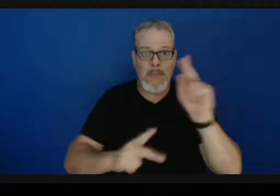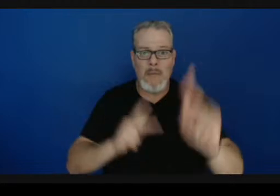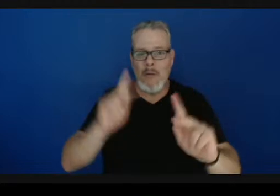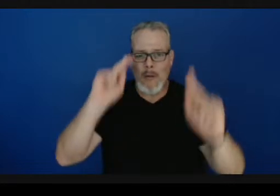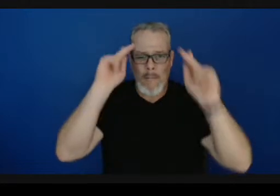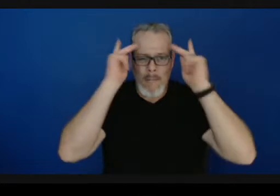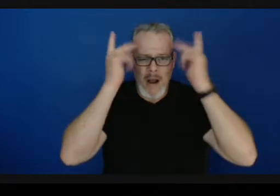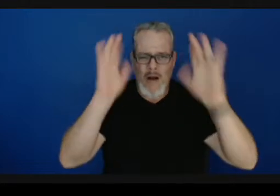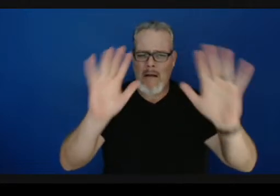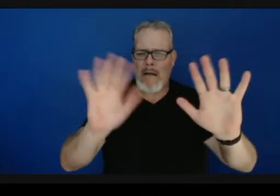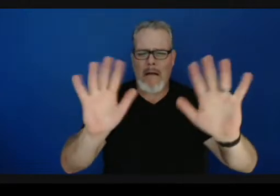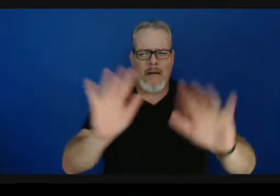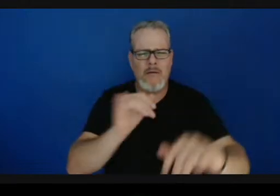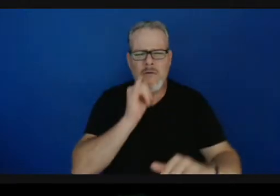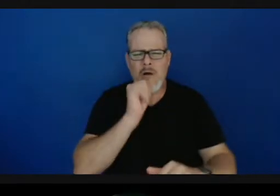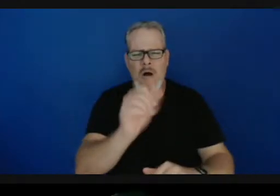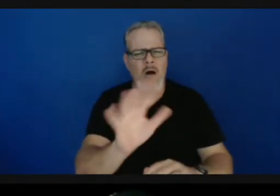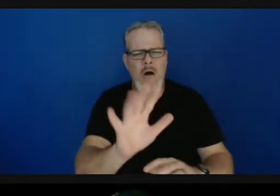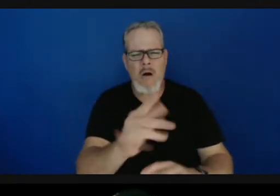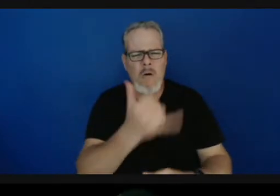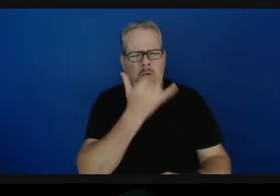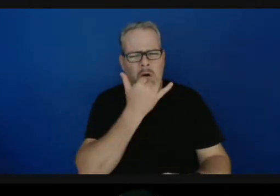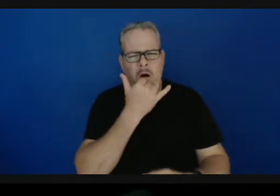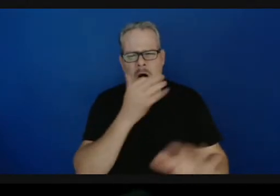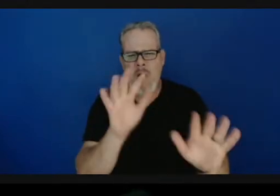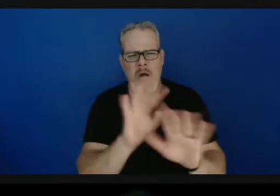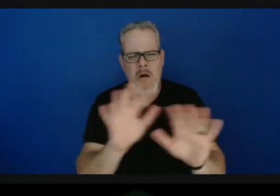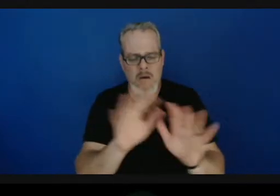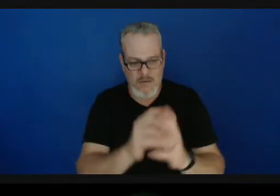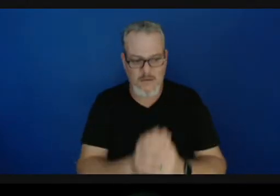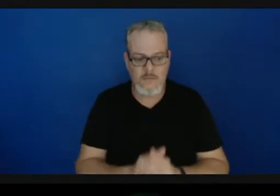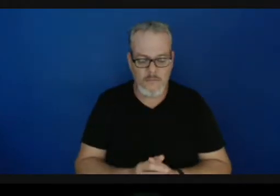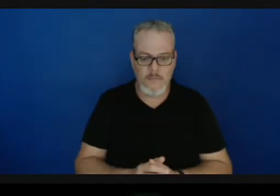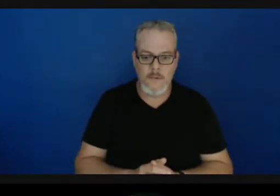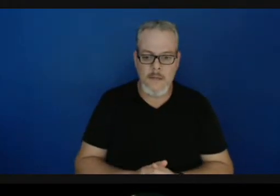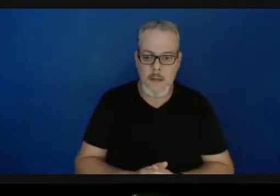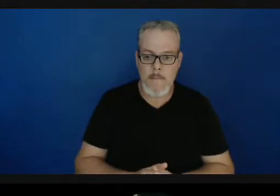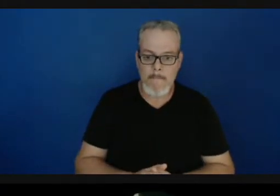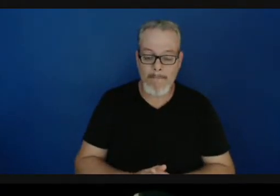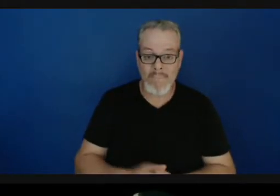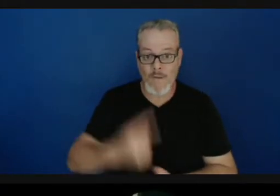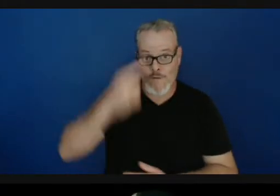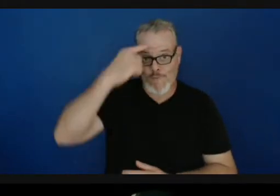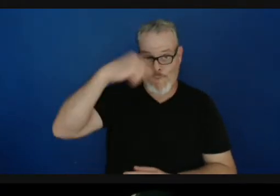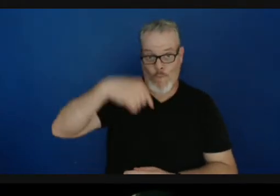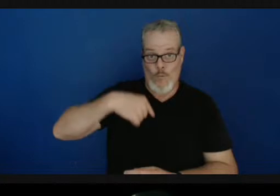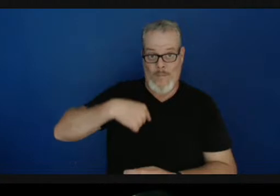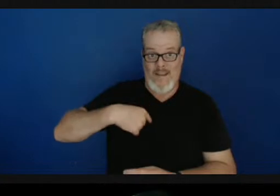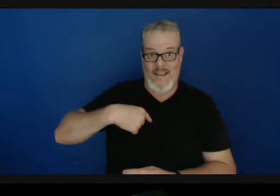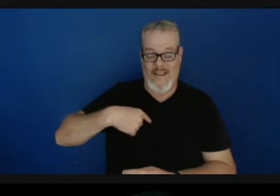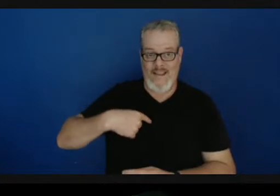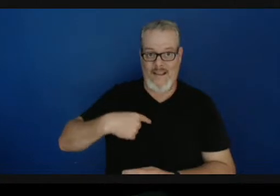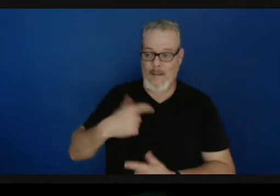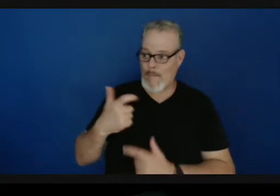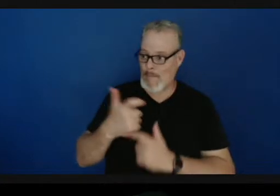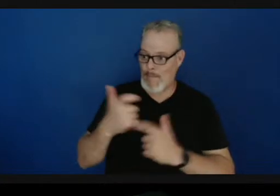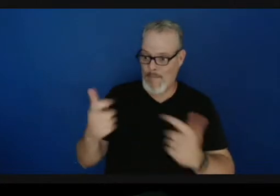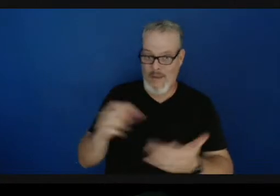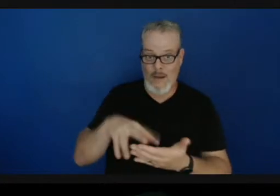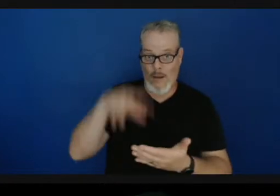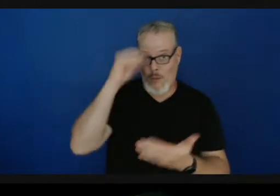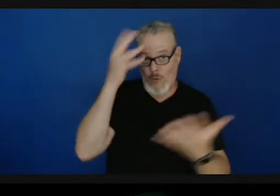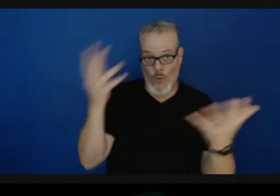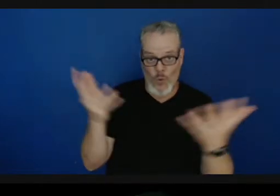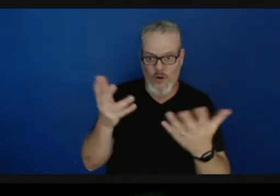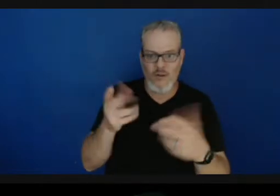too close. Yeah, and this has really been the I think to me like the major takeaway, right? That you just can't call it the summit. We